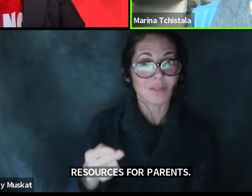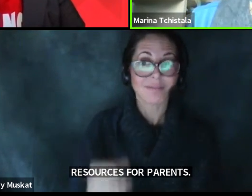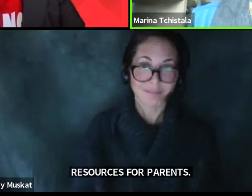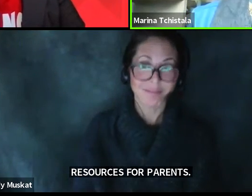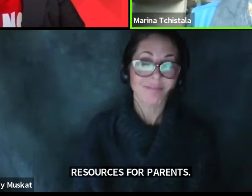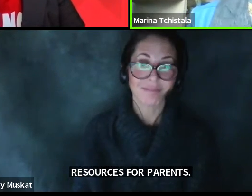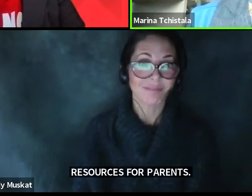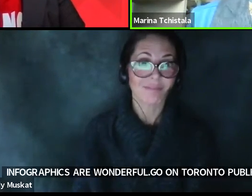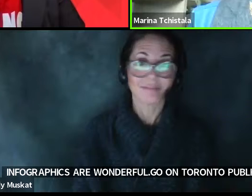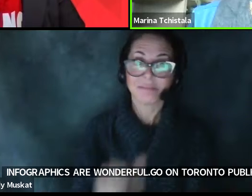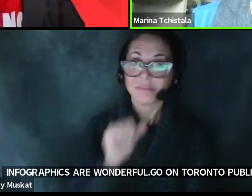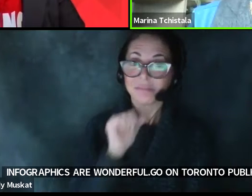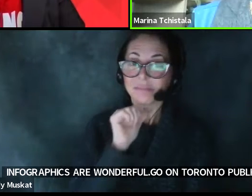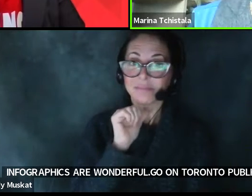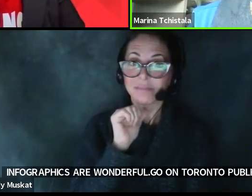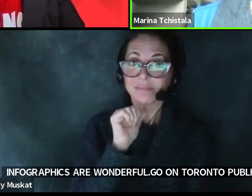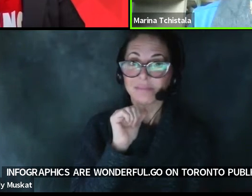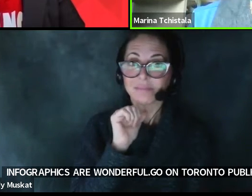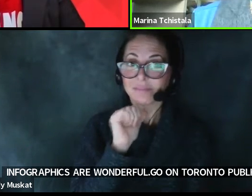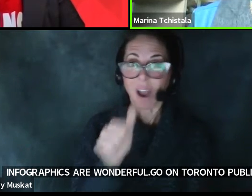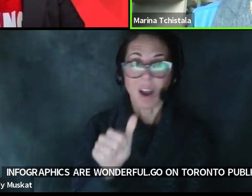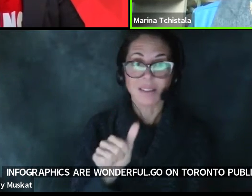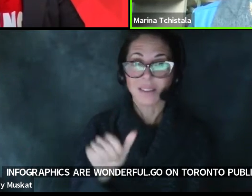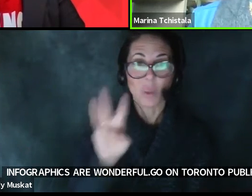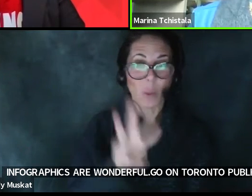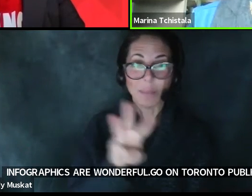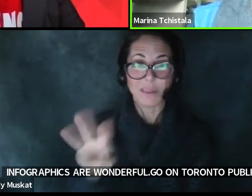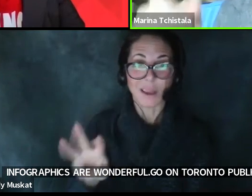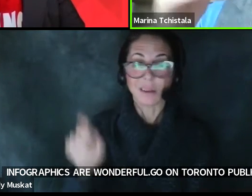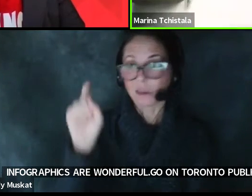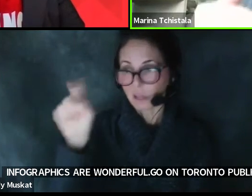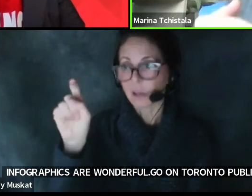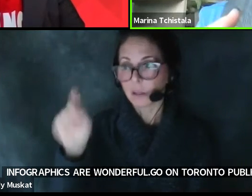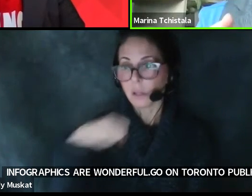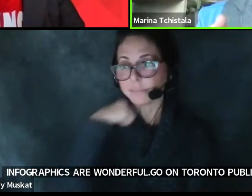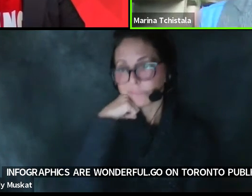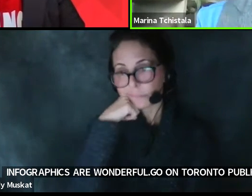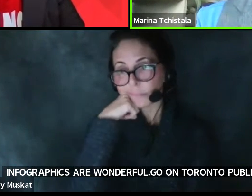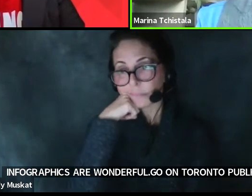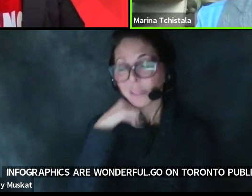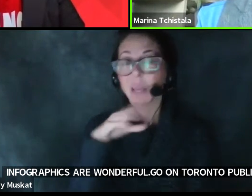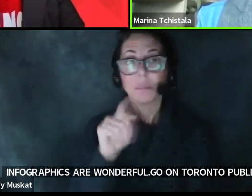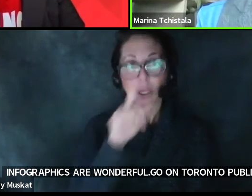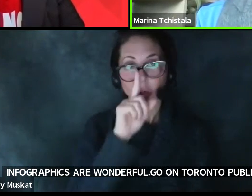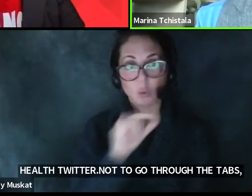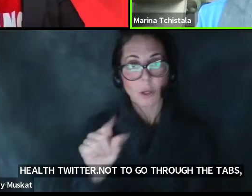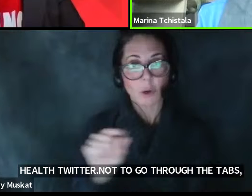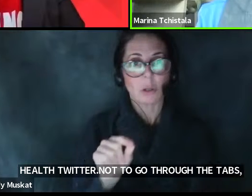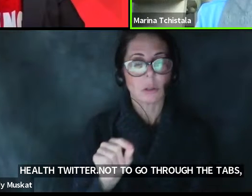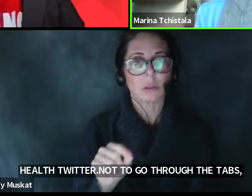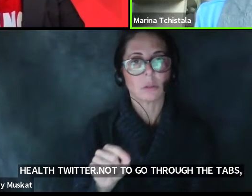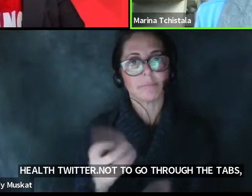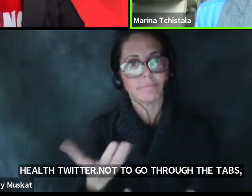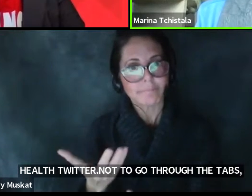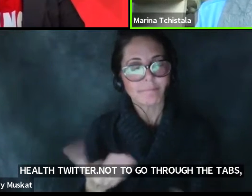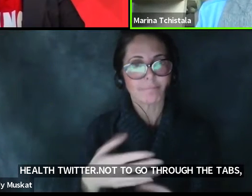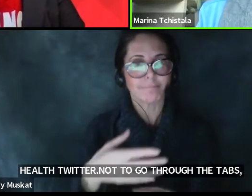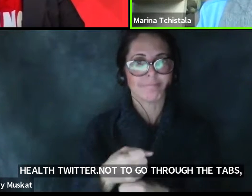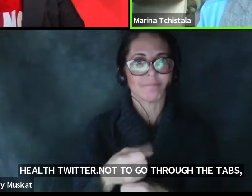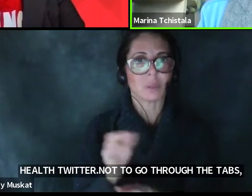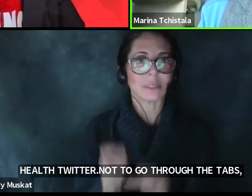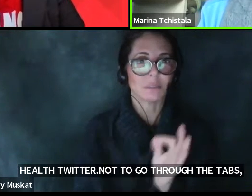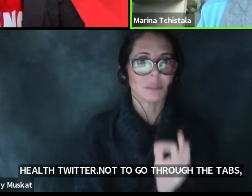Excellent. Not to go through the tabs, go to Twitter. And this is also a good idea. We're actually